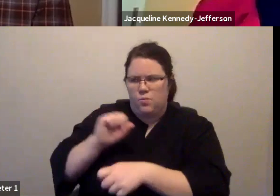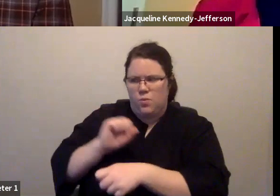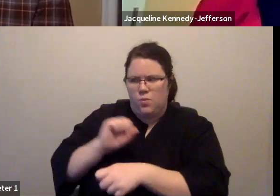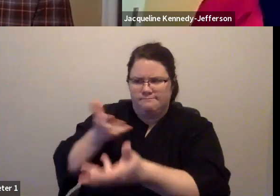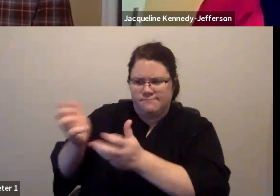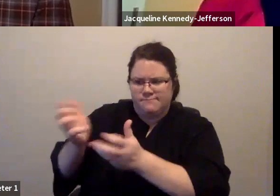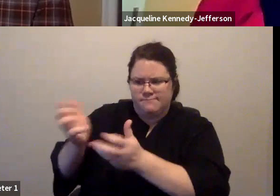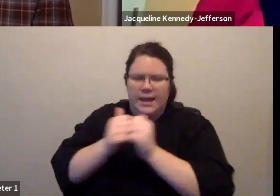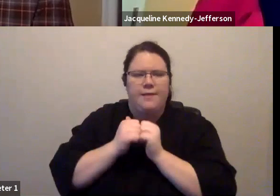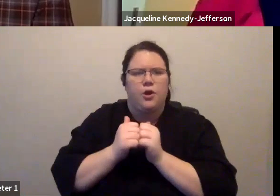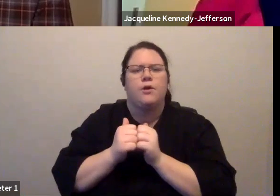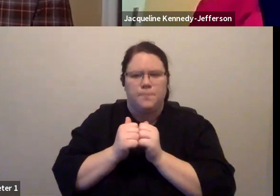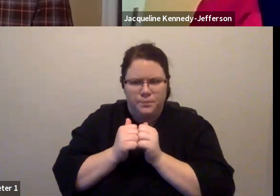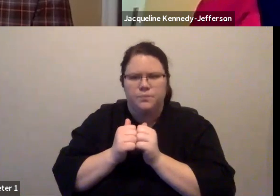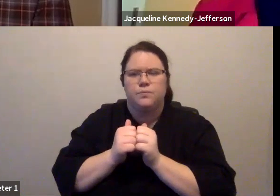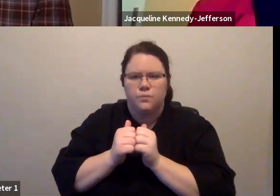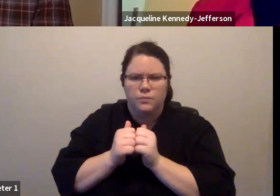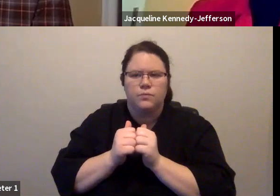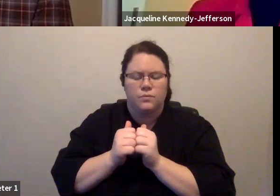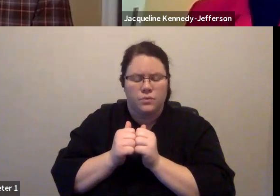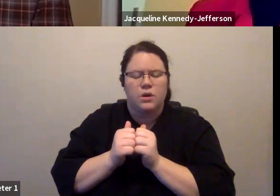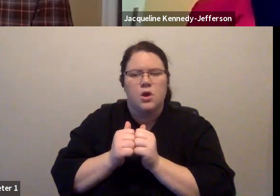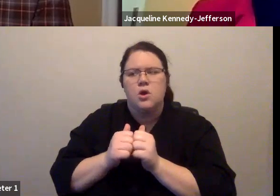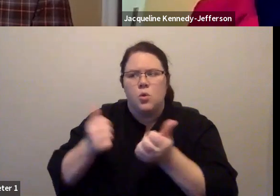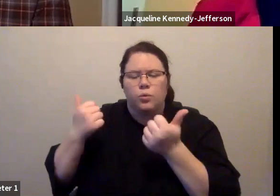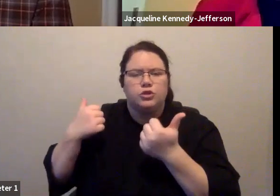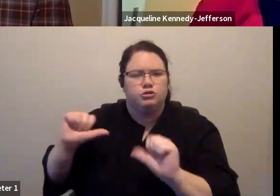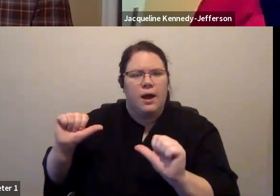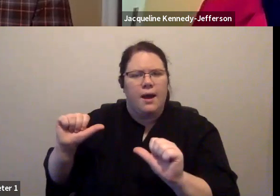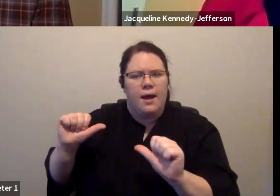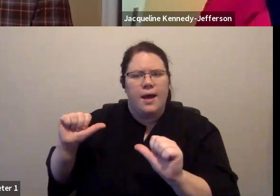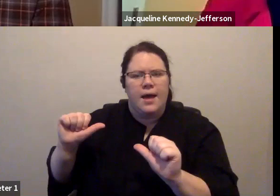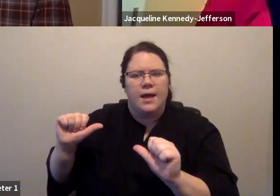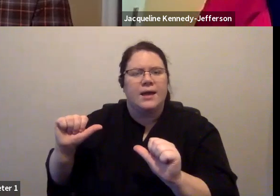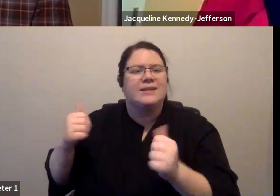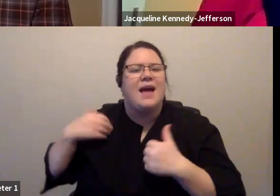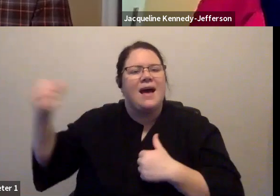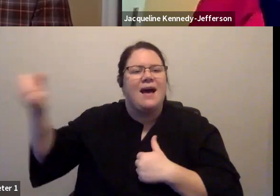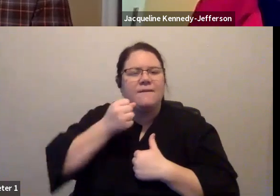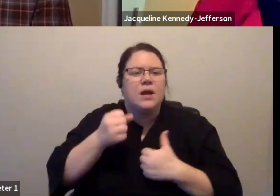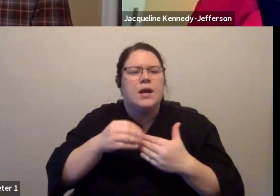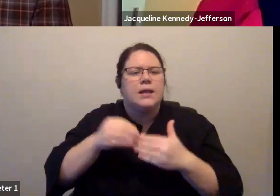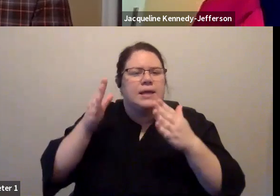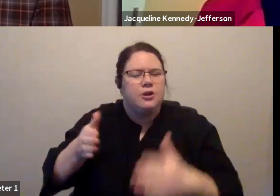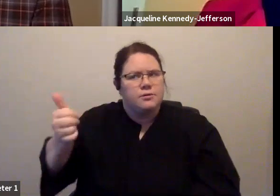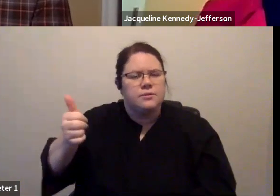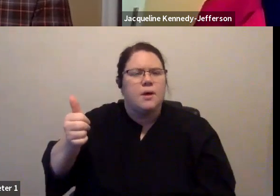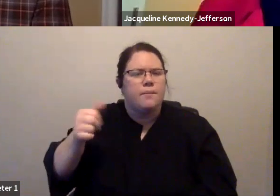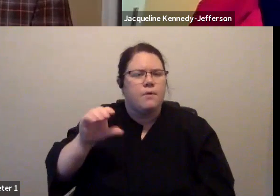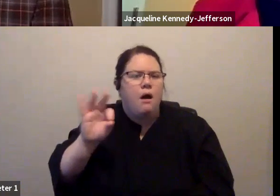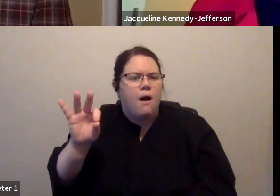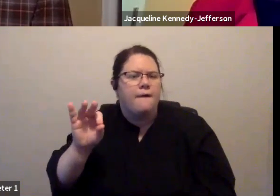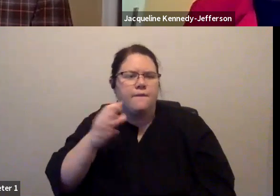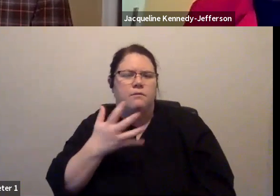reaching out to look at and bring aboard leaders of color. And back to Vince's point,